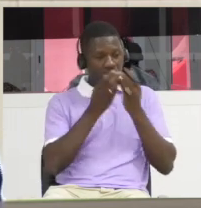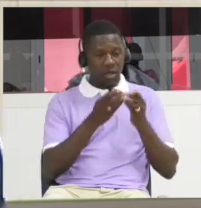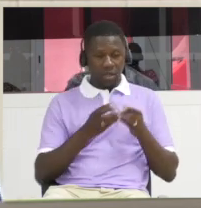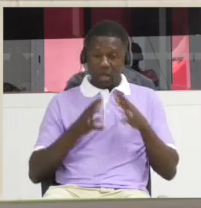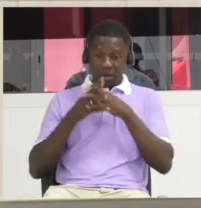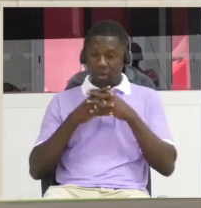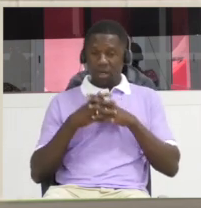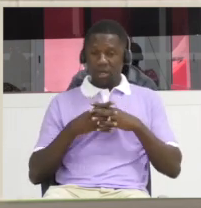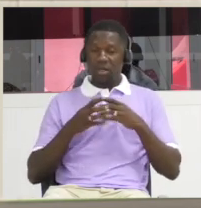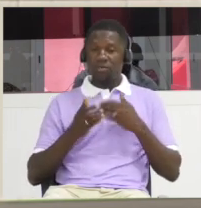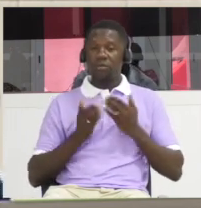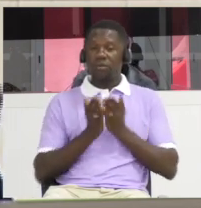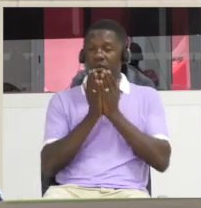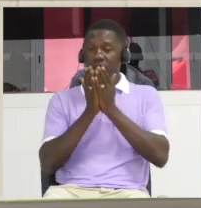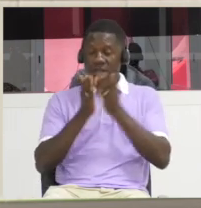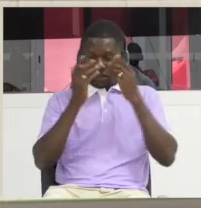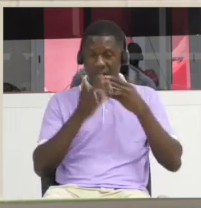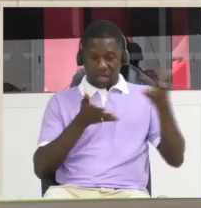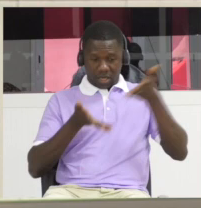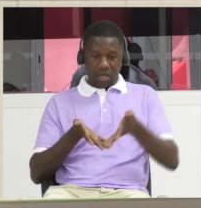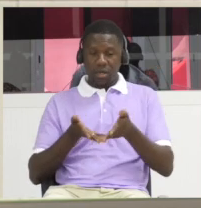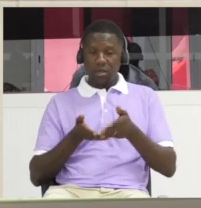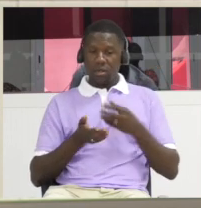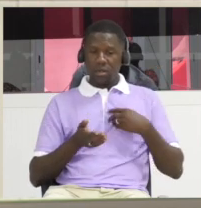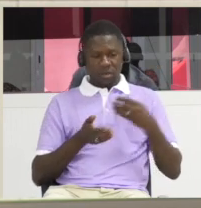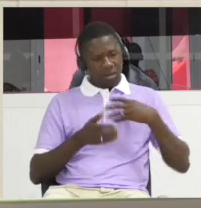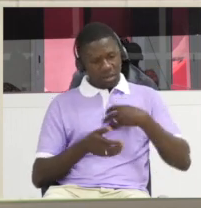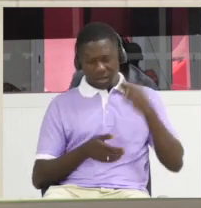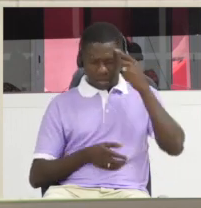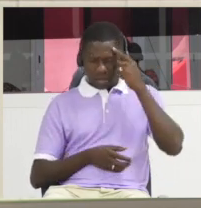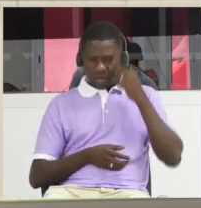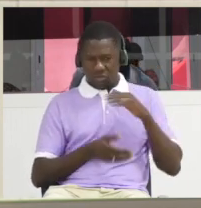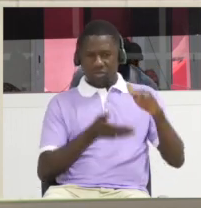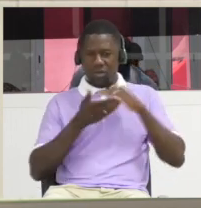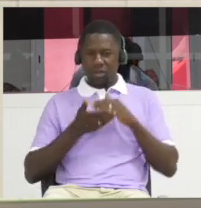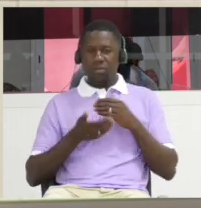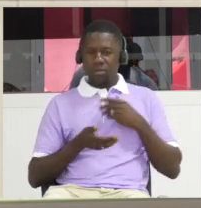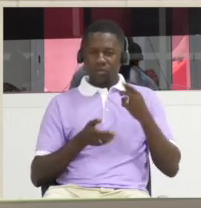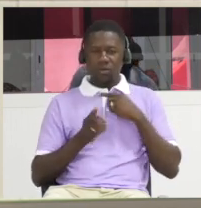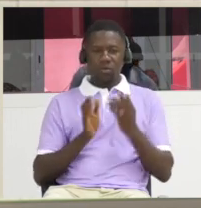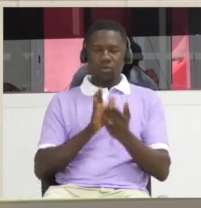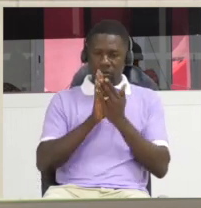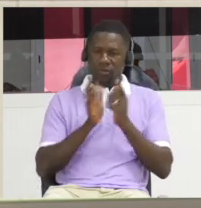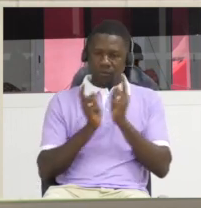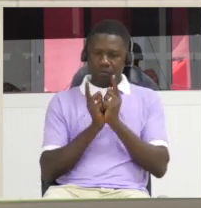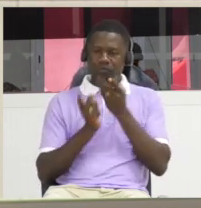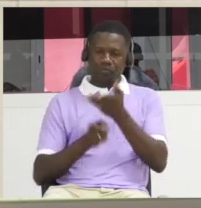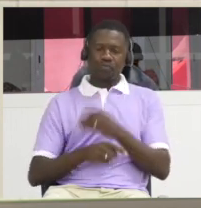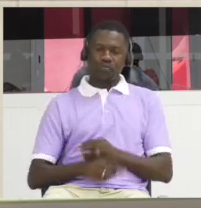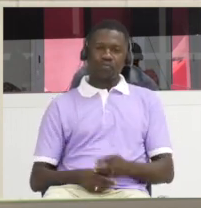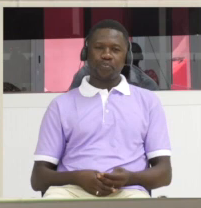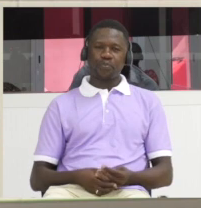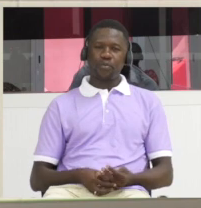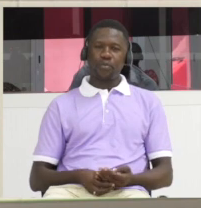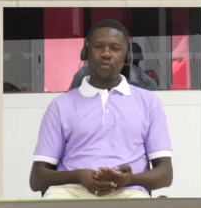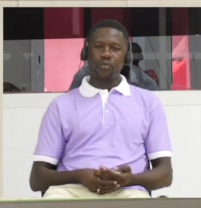pay a courtesy call, but I think I should bring them in for you to receive them. What did